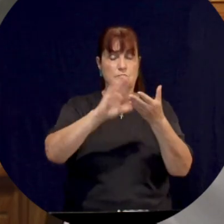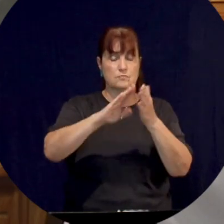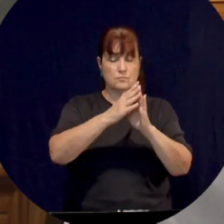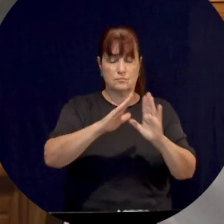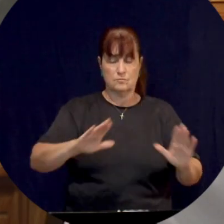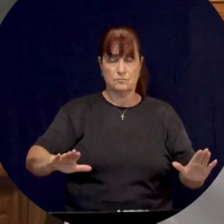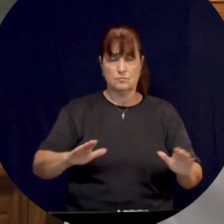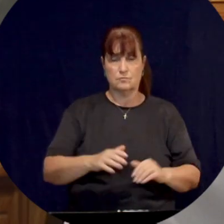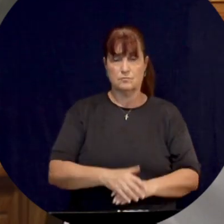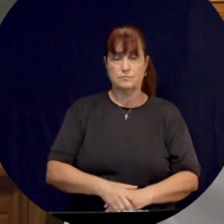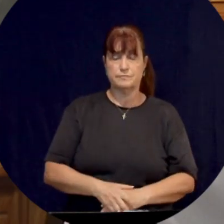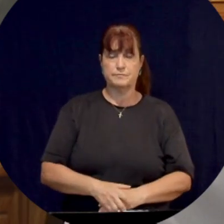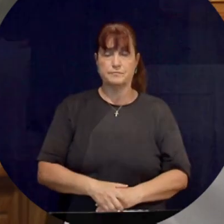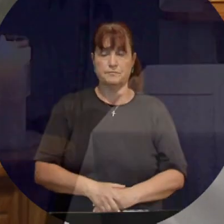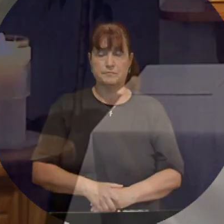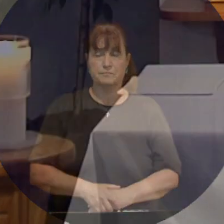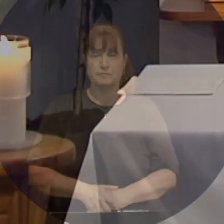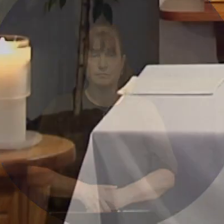peace.